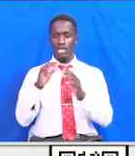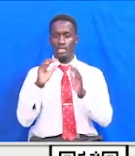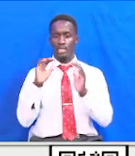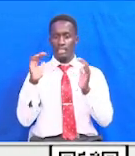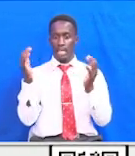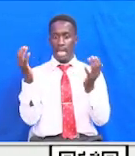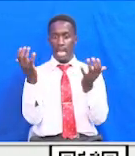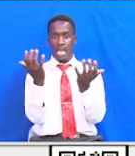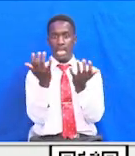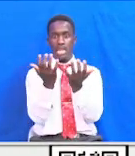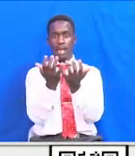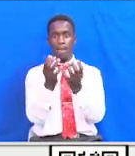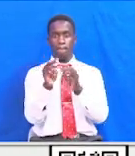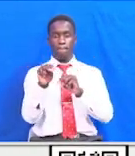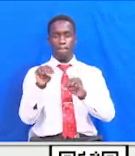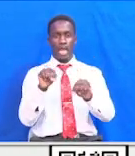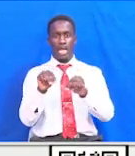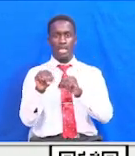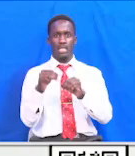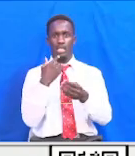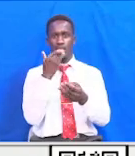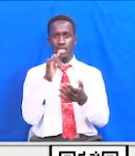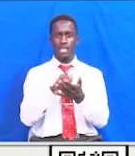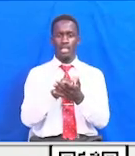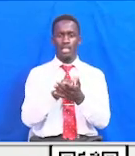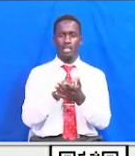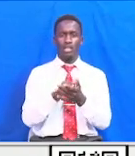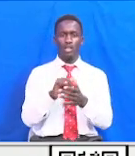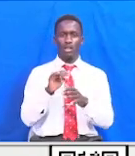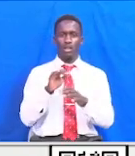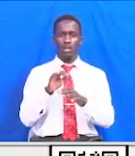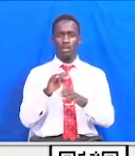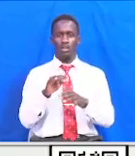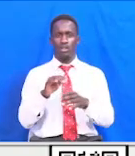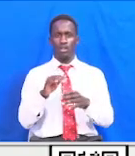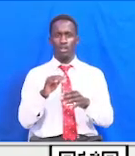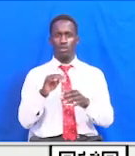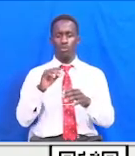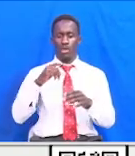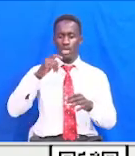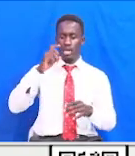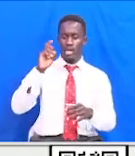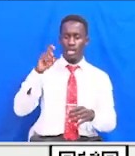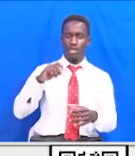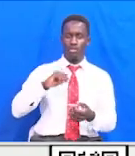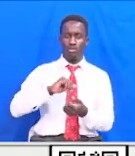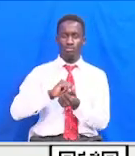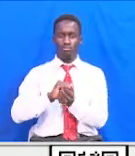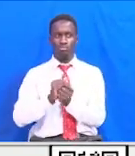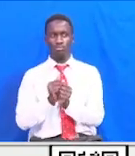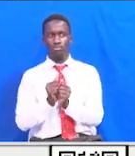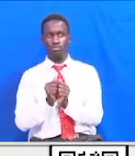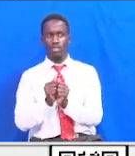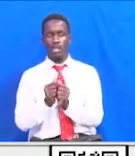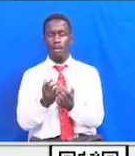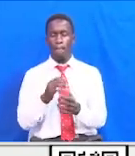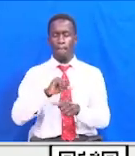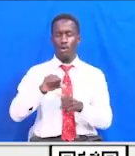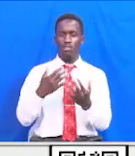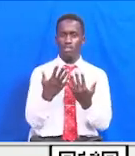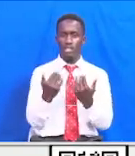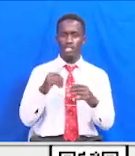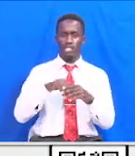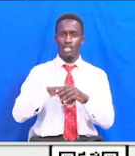the ministry is adopting a sustainable model for ongoing renovations and construction of multipurpose facilities aimed